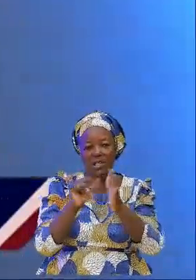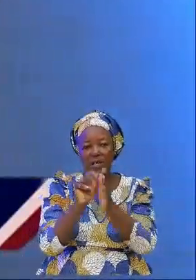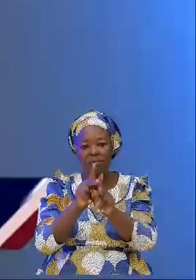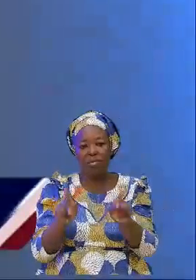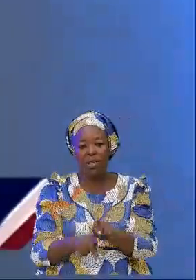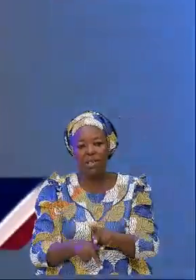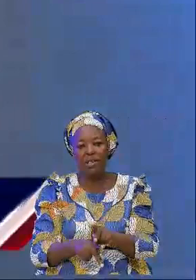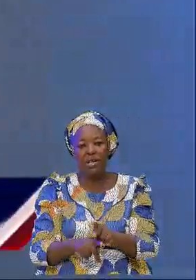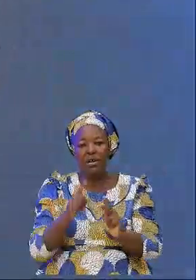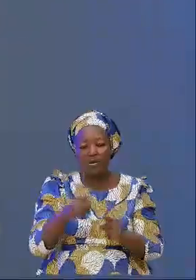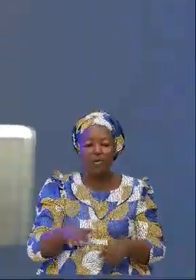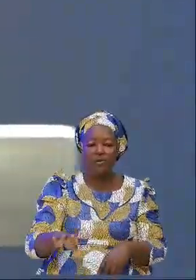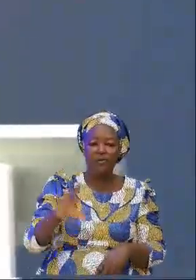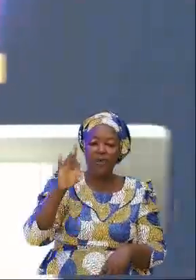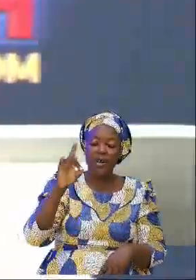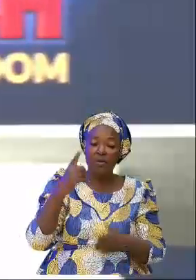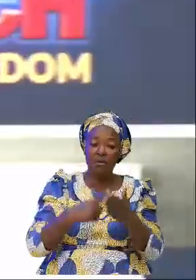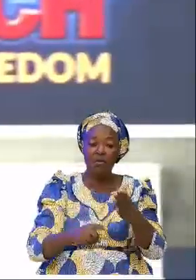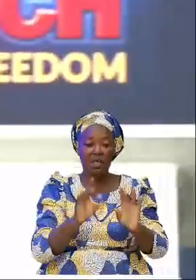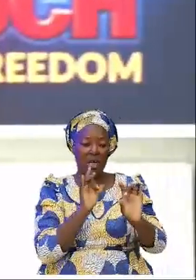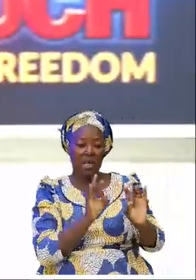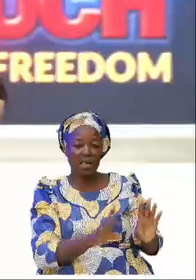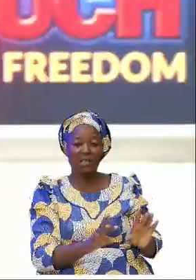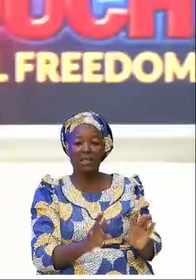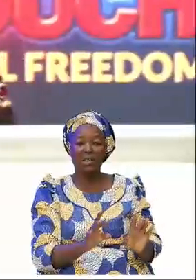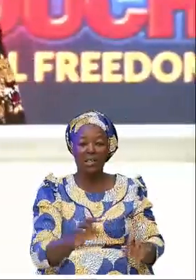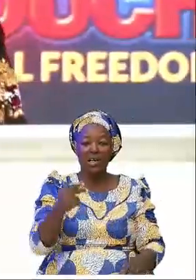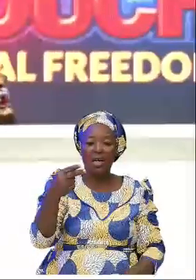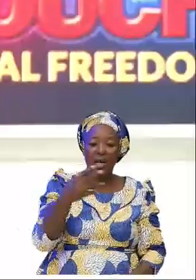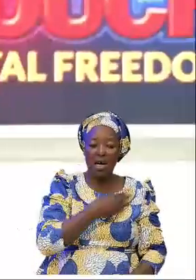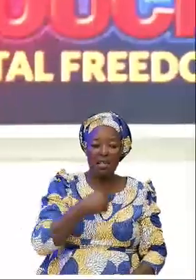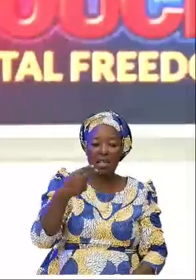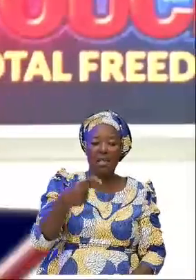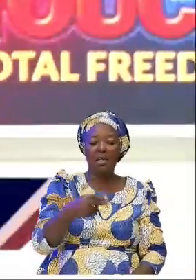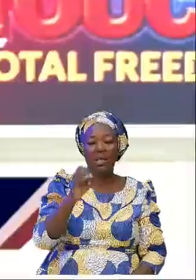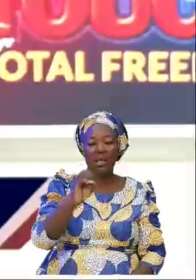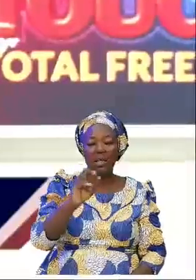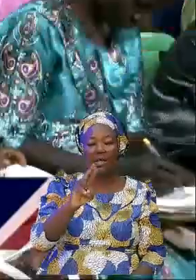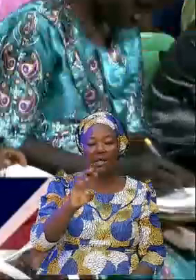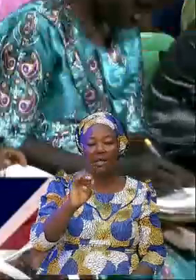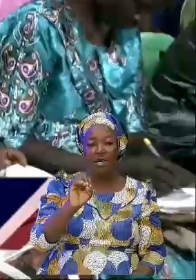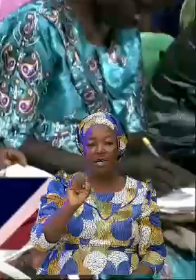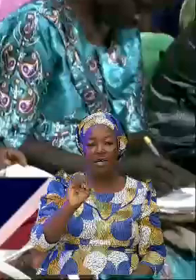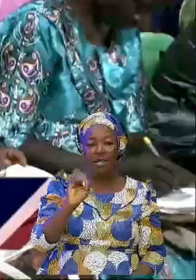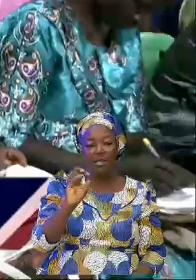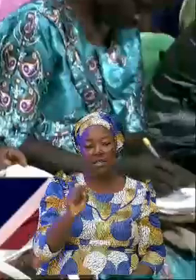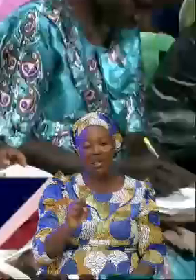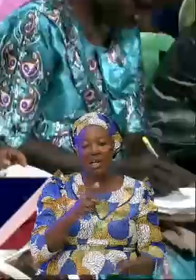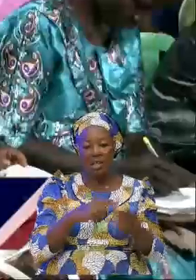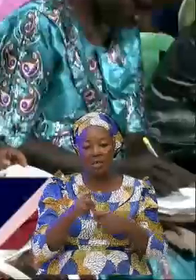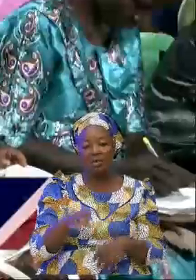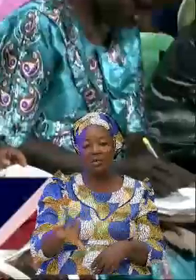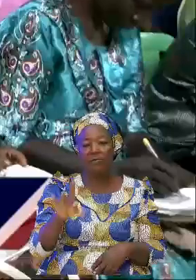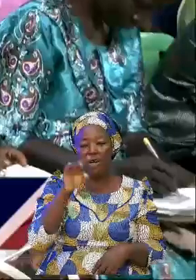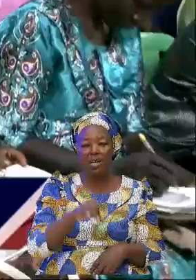And then H, you find it in that passage, you find hatred and heresies. And then we